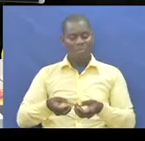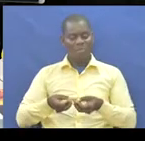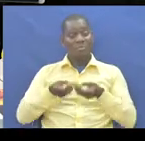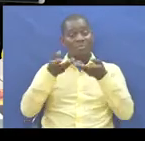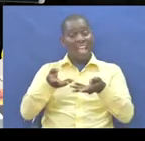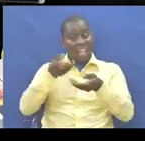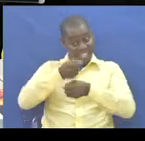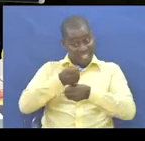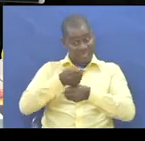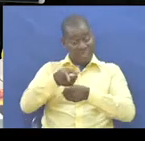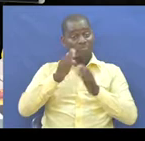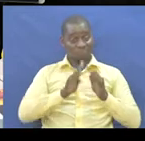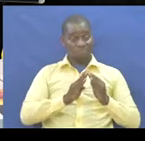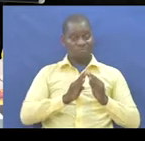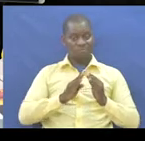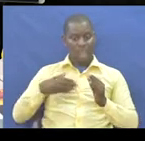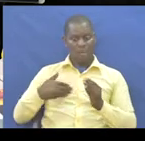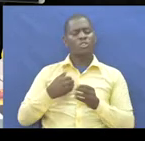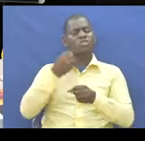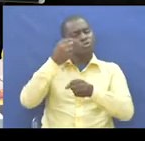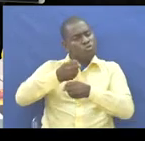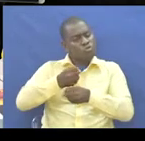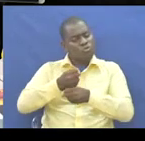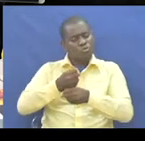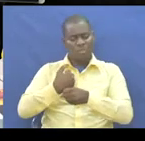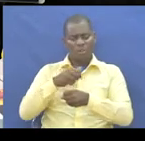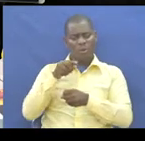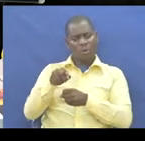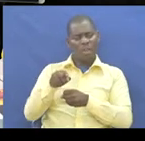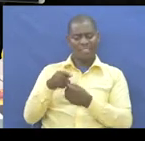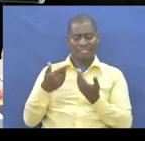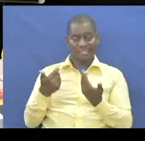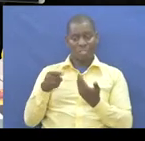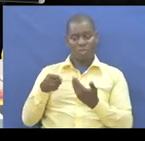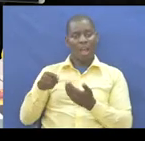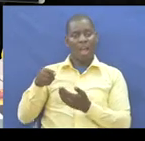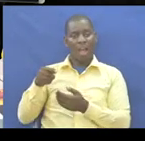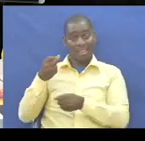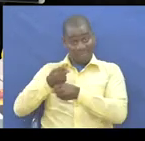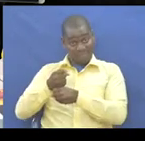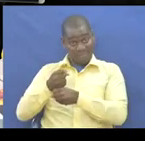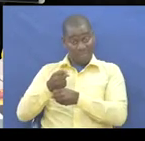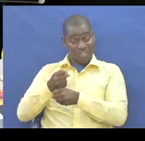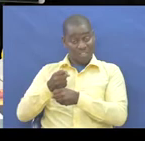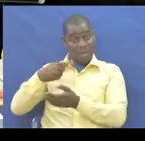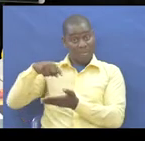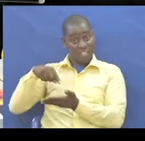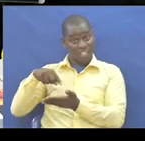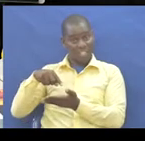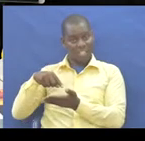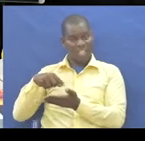give us the clear concept of force. So let me now give you an exercise which you are going to